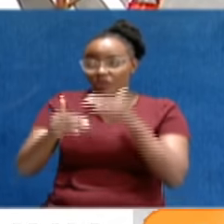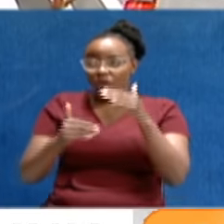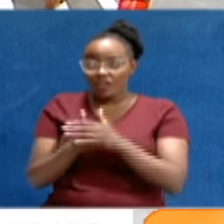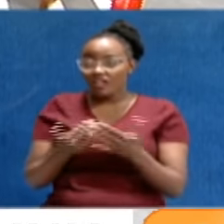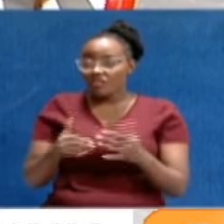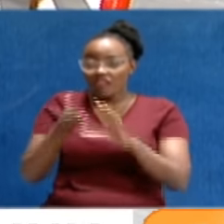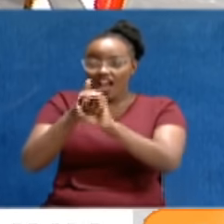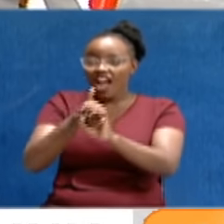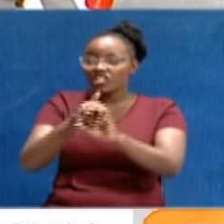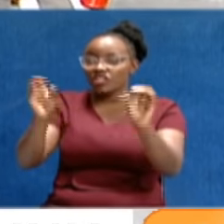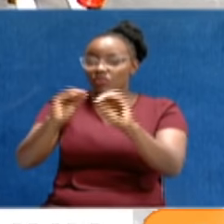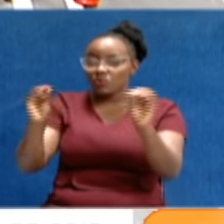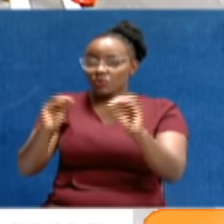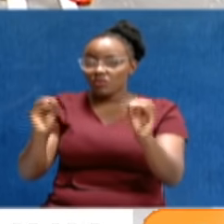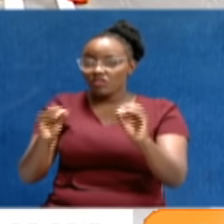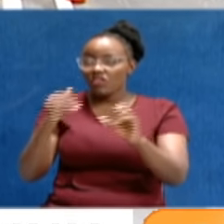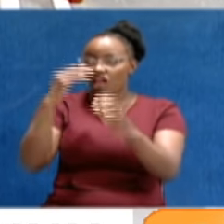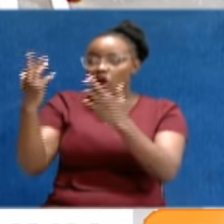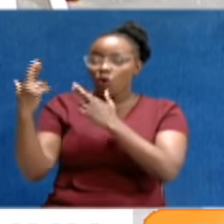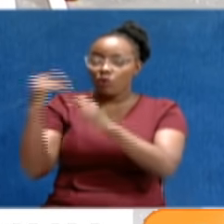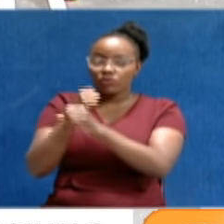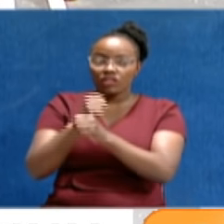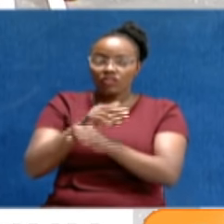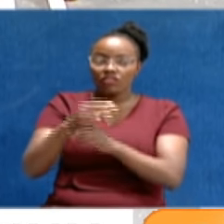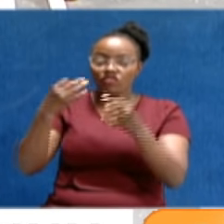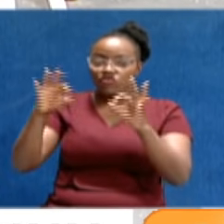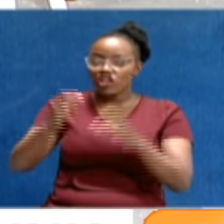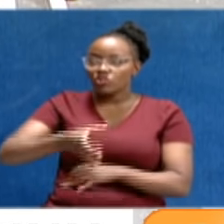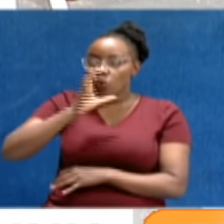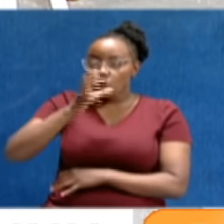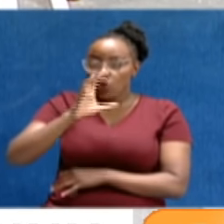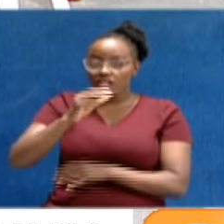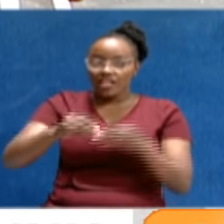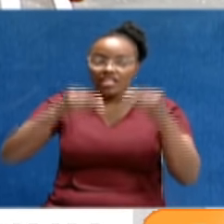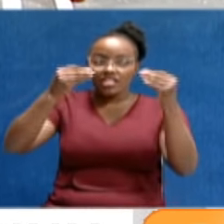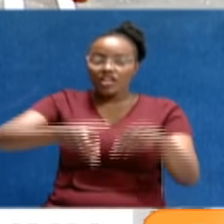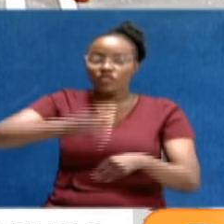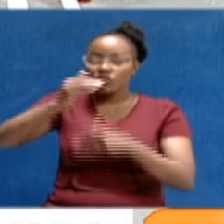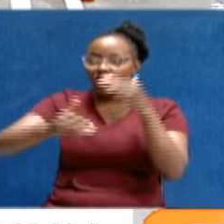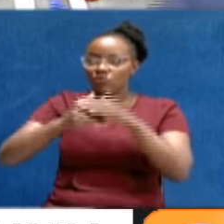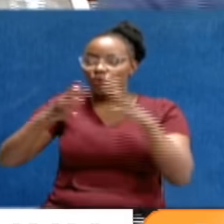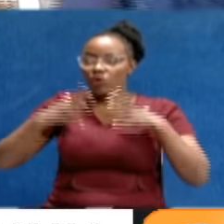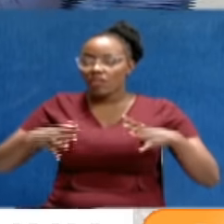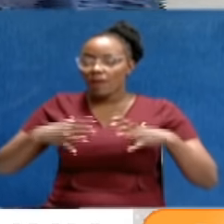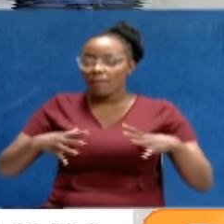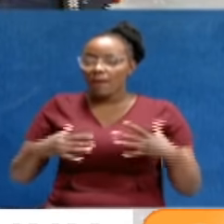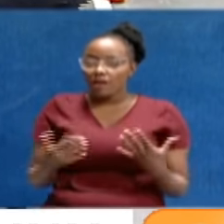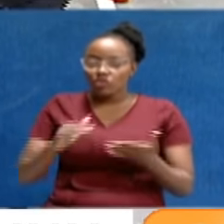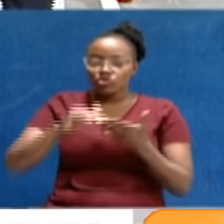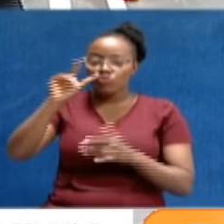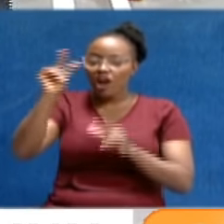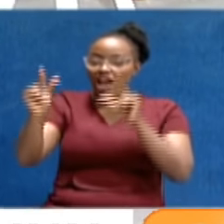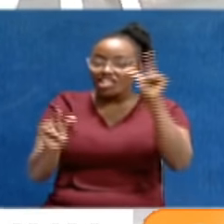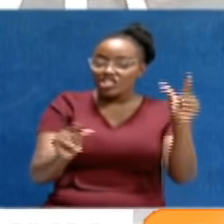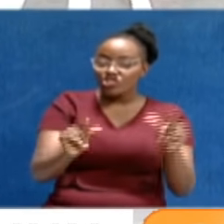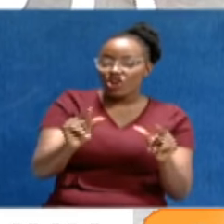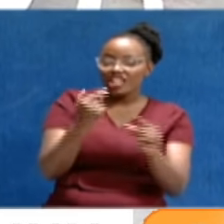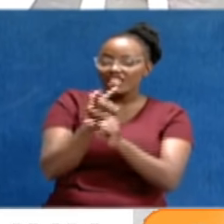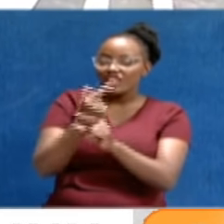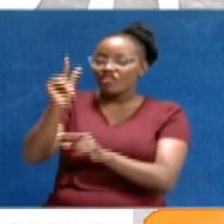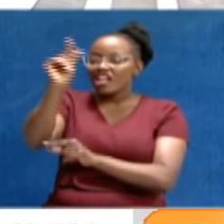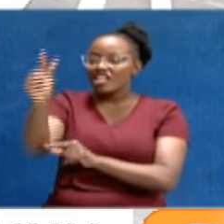doing is what handshake and BBI hopes to do. These are both fresh bottles. Yes, give water to everybody. Give water to more regions that